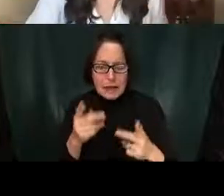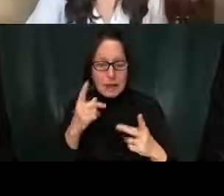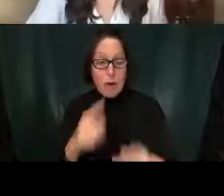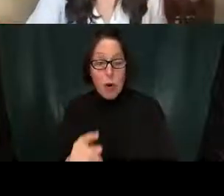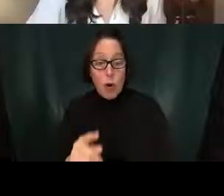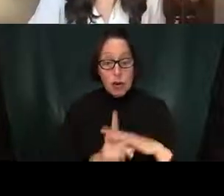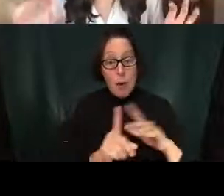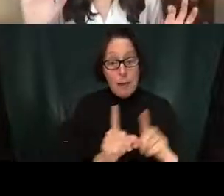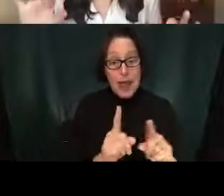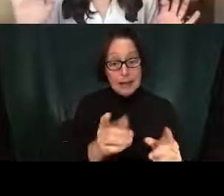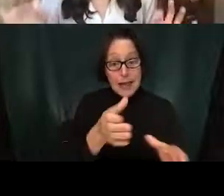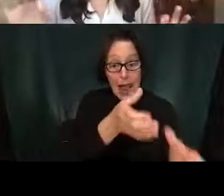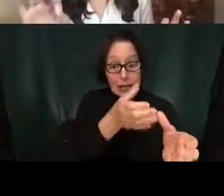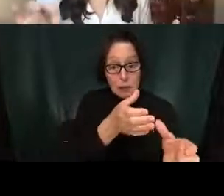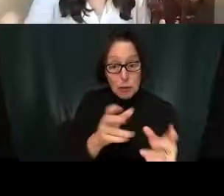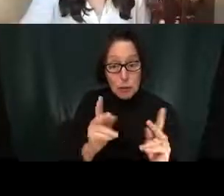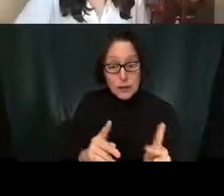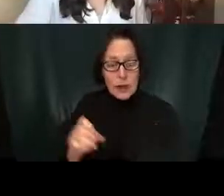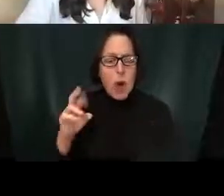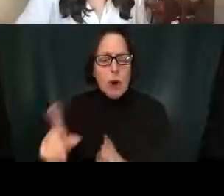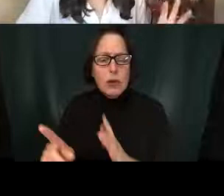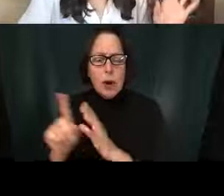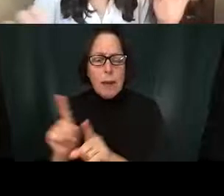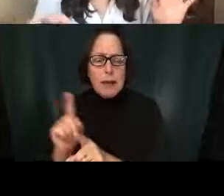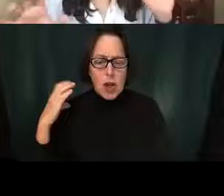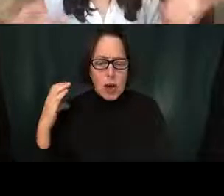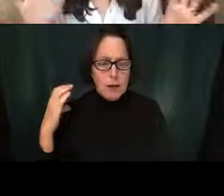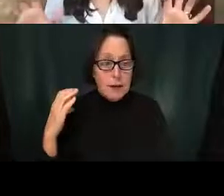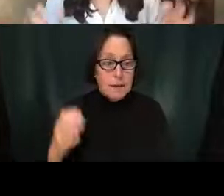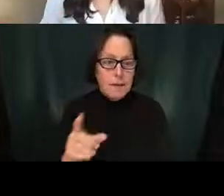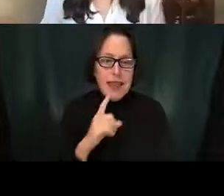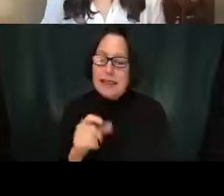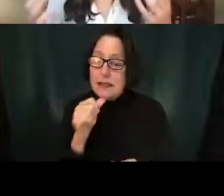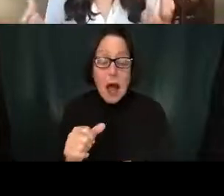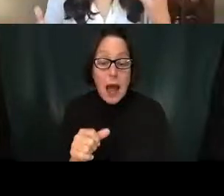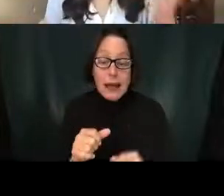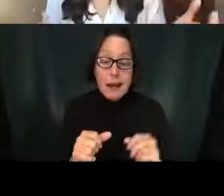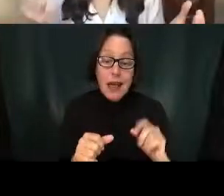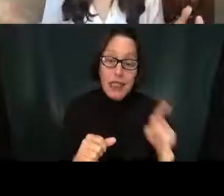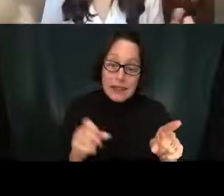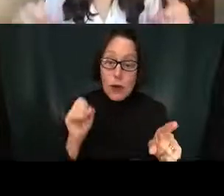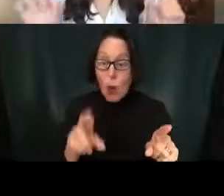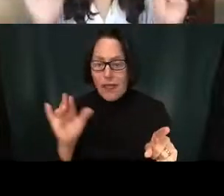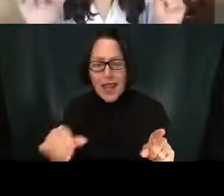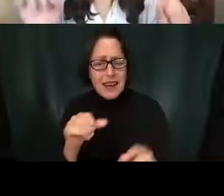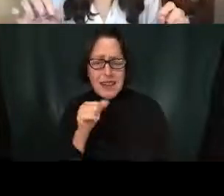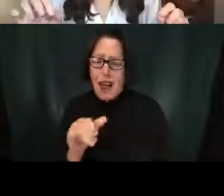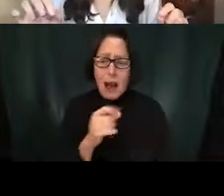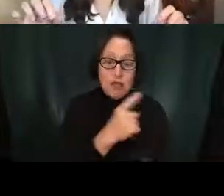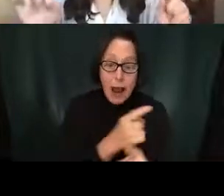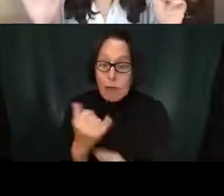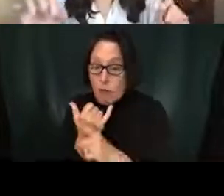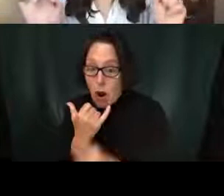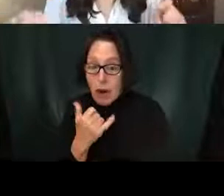role? And it's about learning to navigate these continuums. So it's not an either or, and none of these are right or wrong. It's